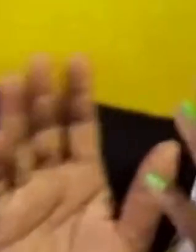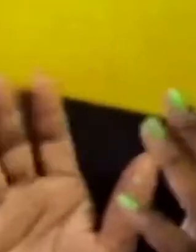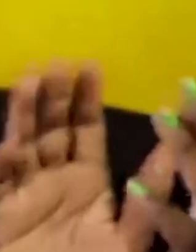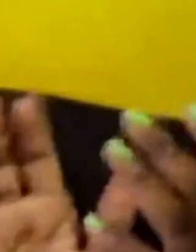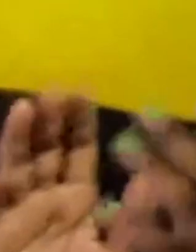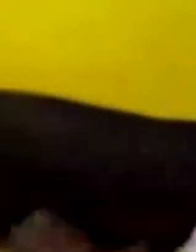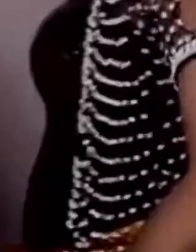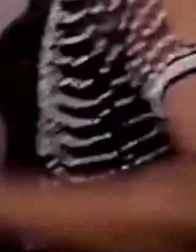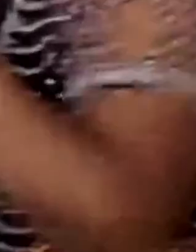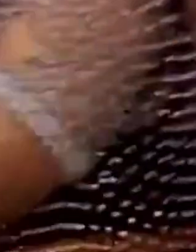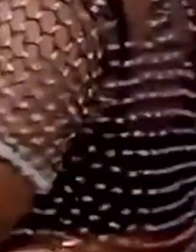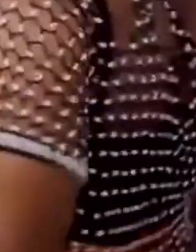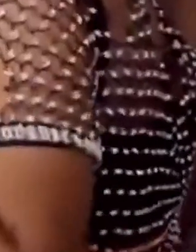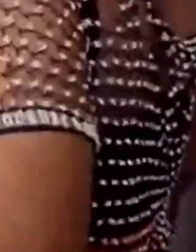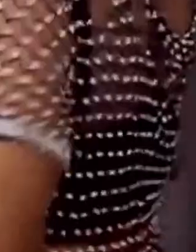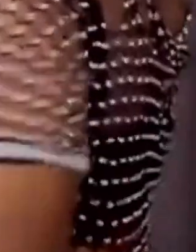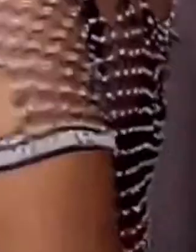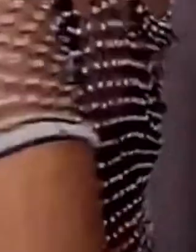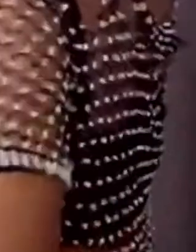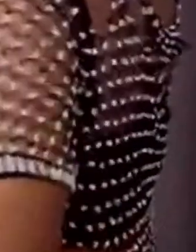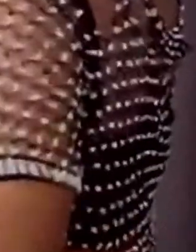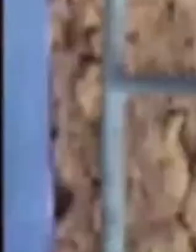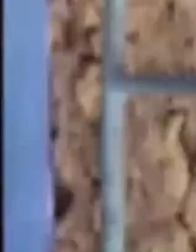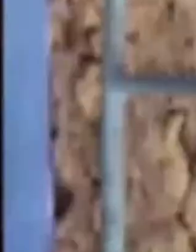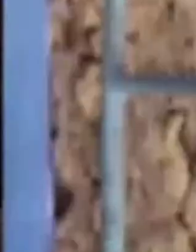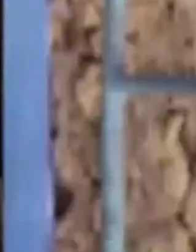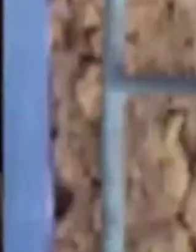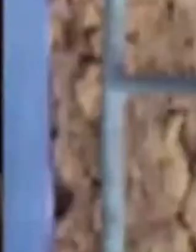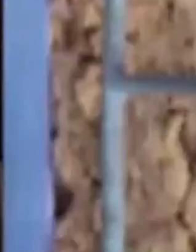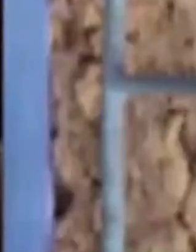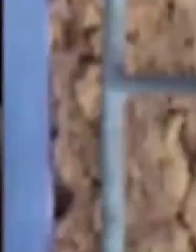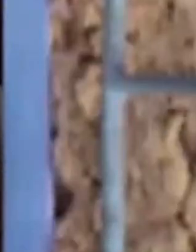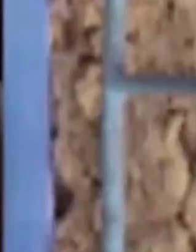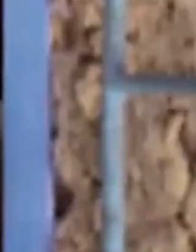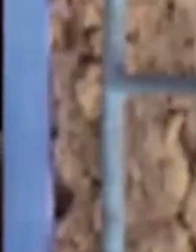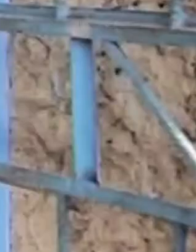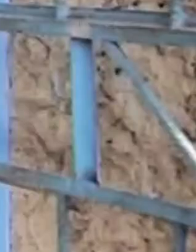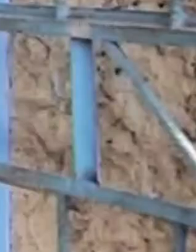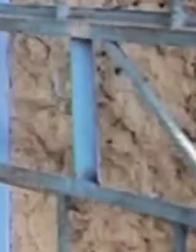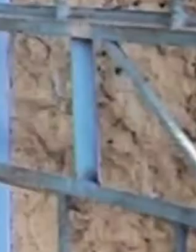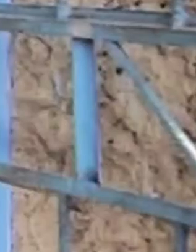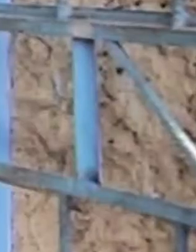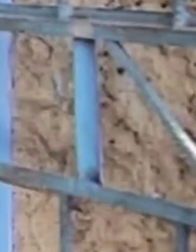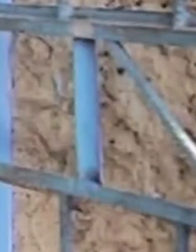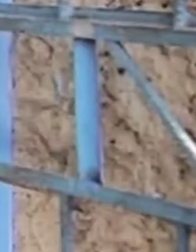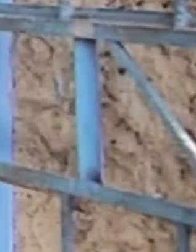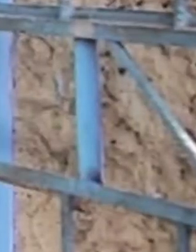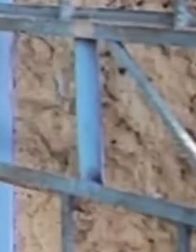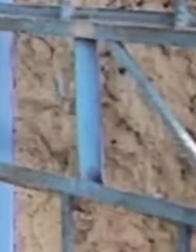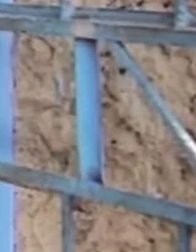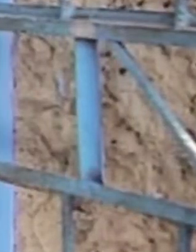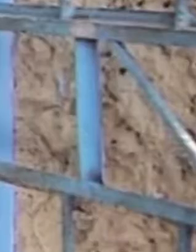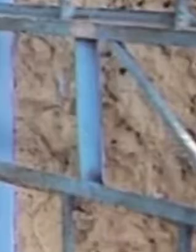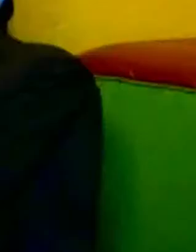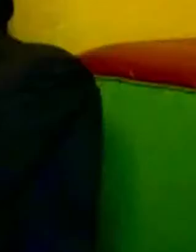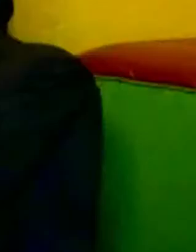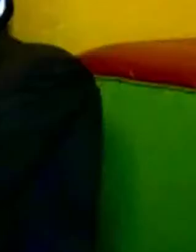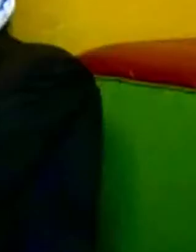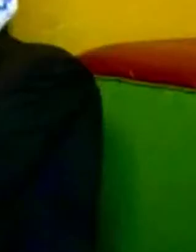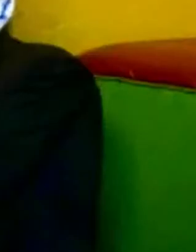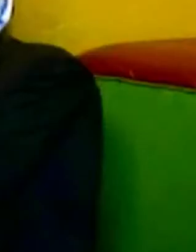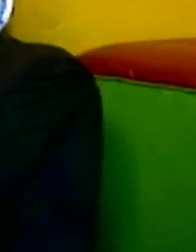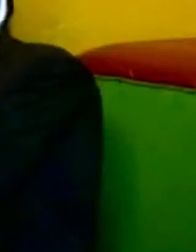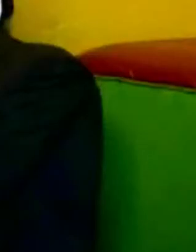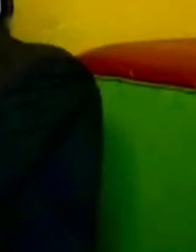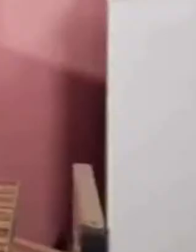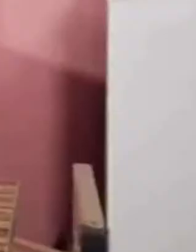mfunyeni pankondo iyi ola ine mwana nini mwene ni chirwani chatwingirira mungandechi. I'm not your maid. Simina maid wadu.